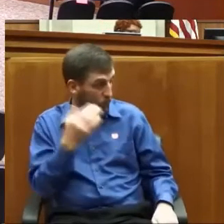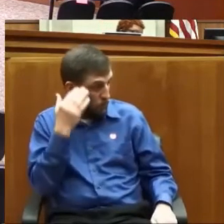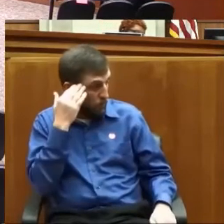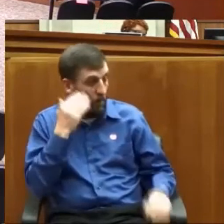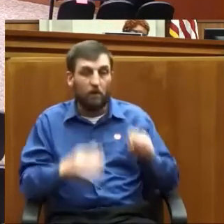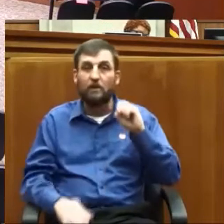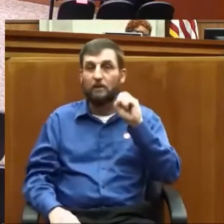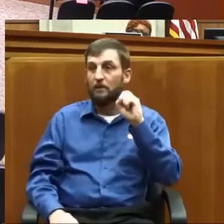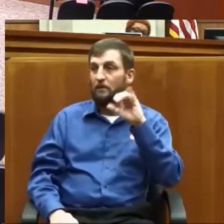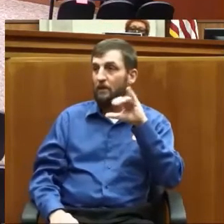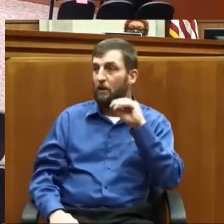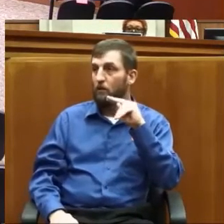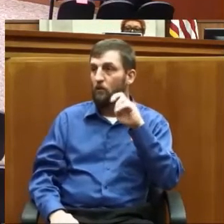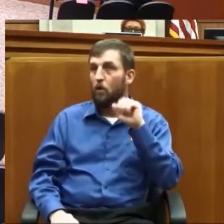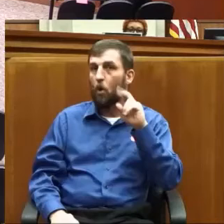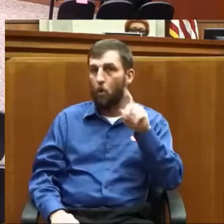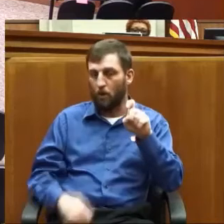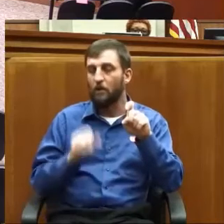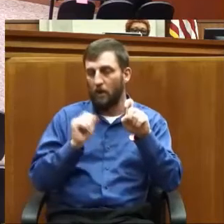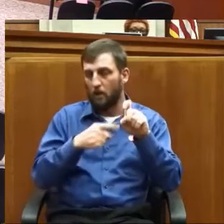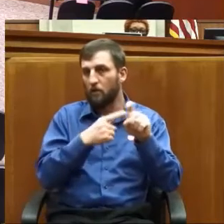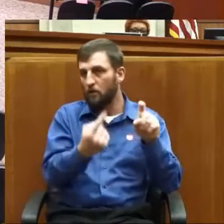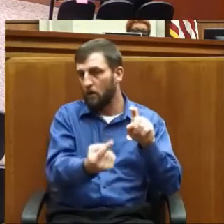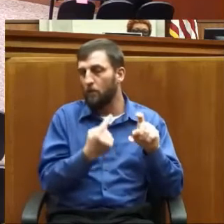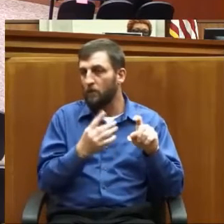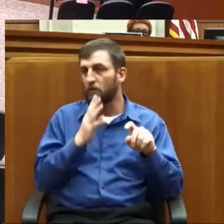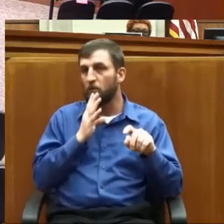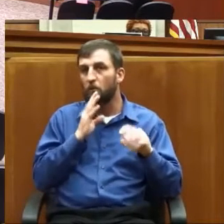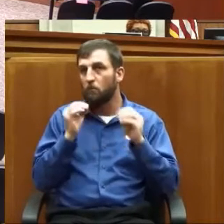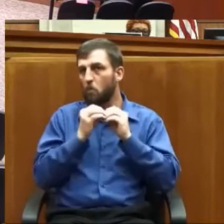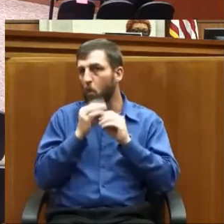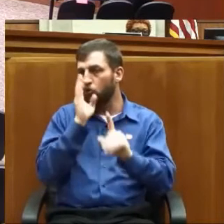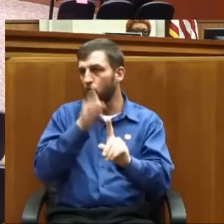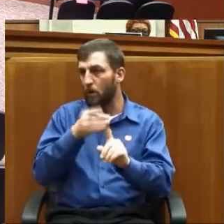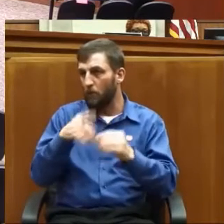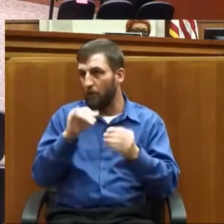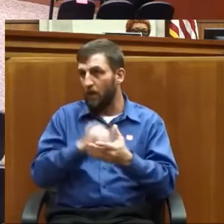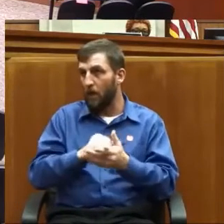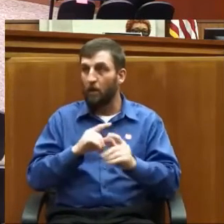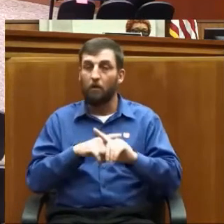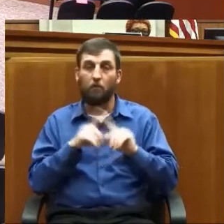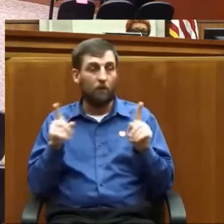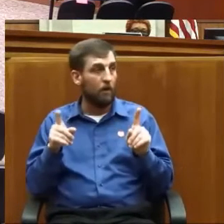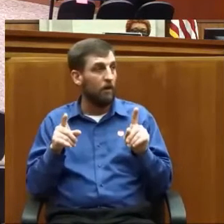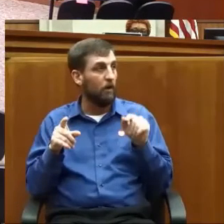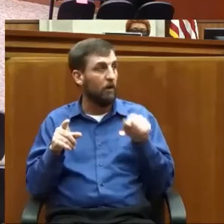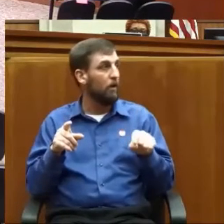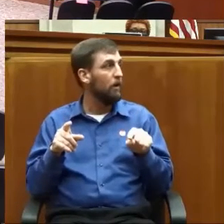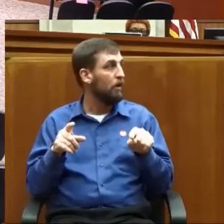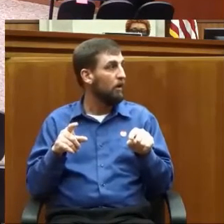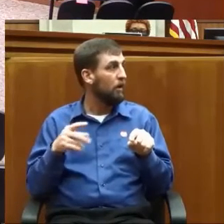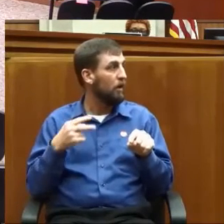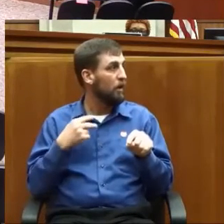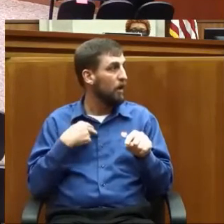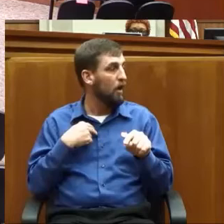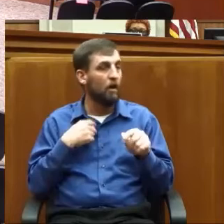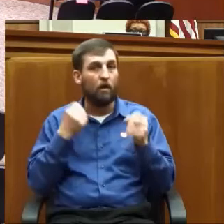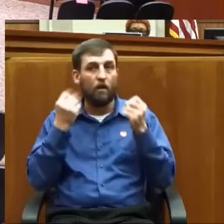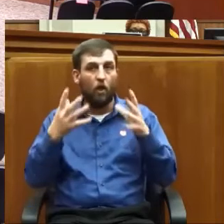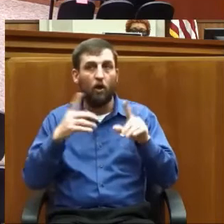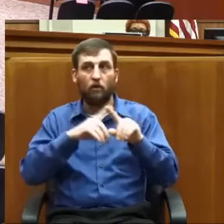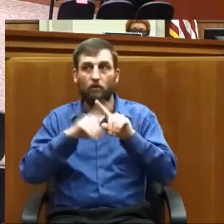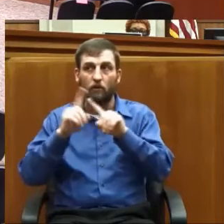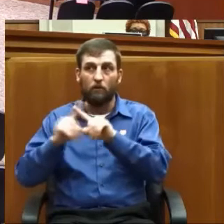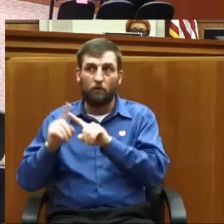Ms. C&O can come up and speak more directly to that, or Dr. Timmel. However, a portion of it has to do with a large number of the grants that